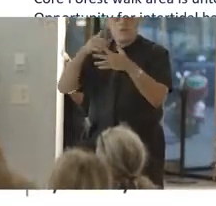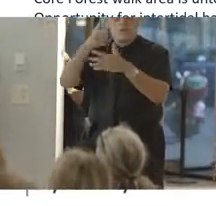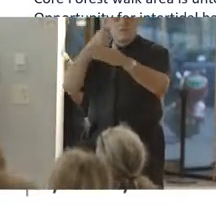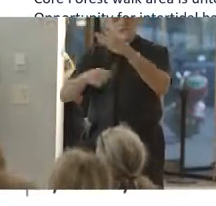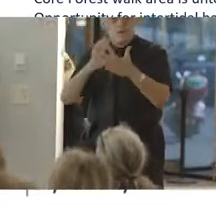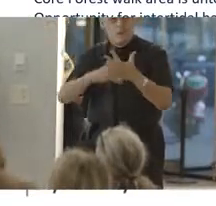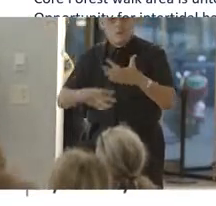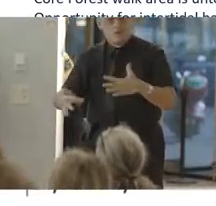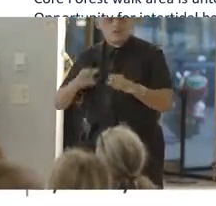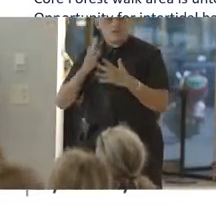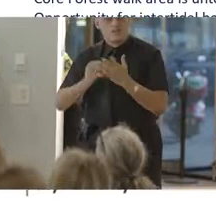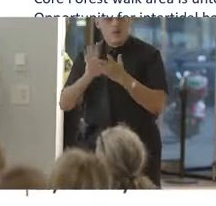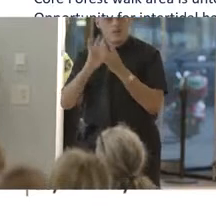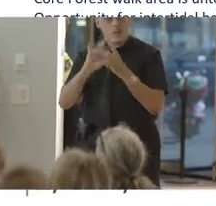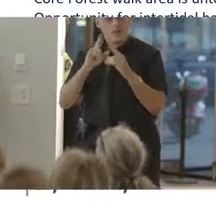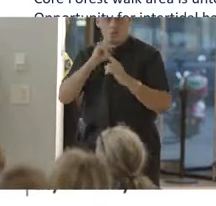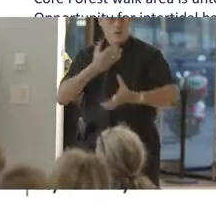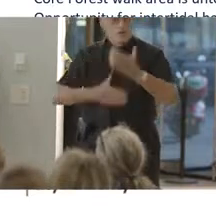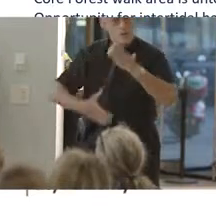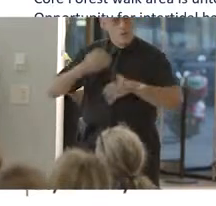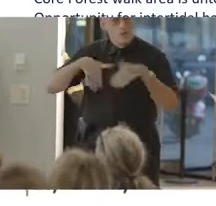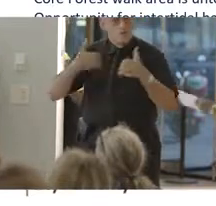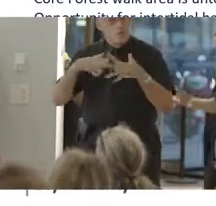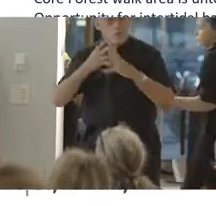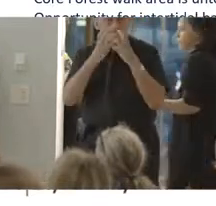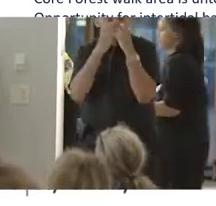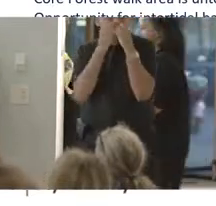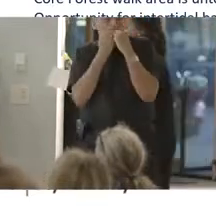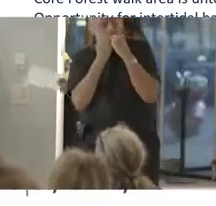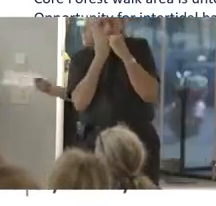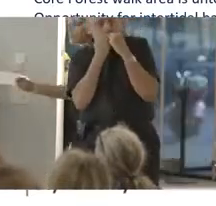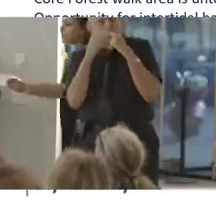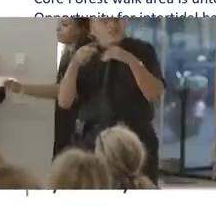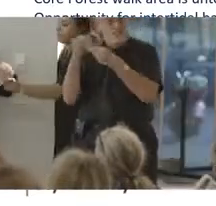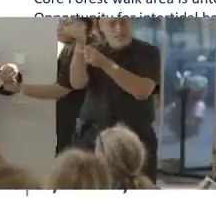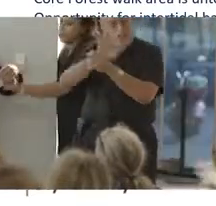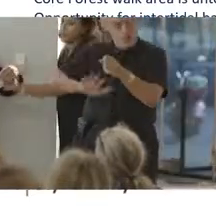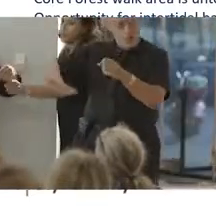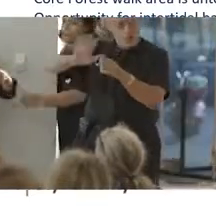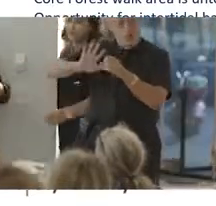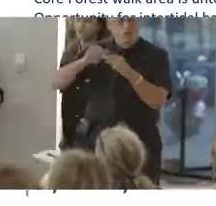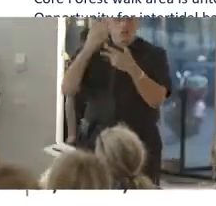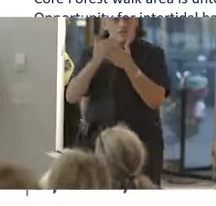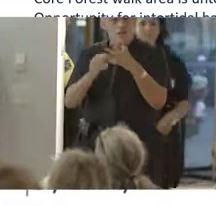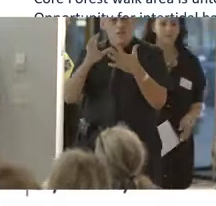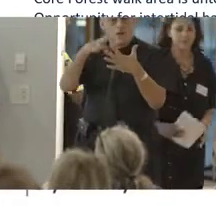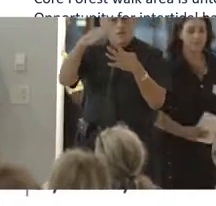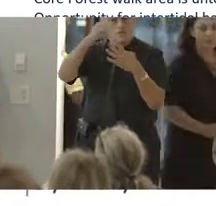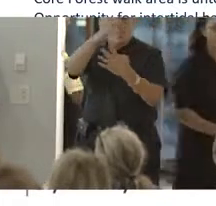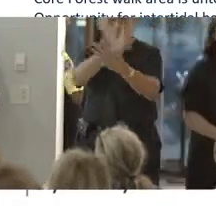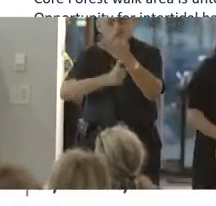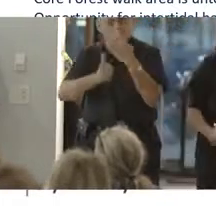the community comments were so passionate about preserving this landscape. We have some sub options